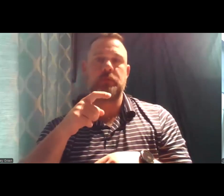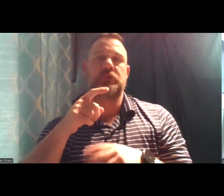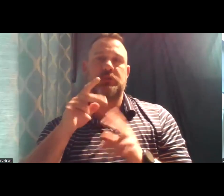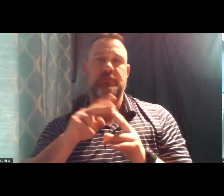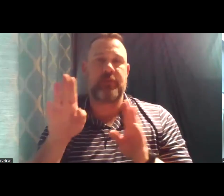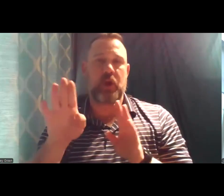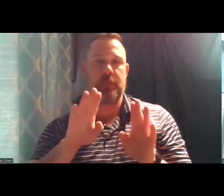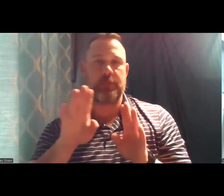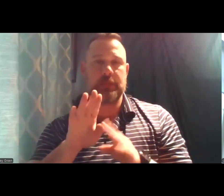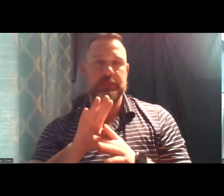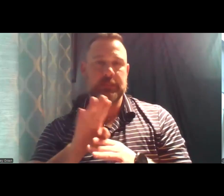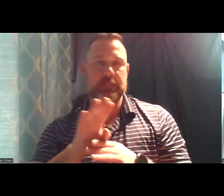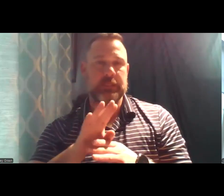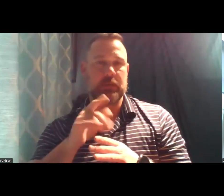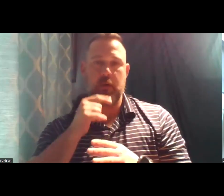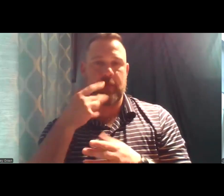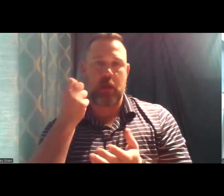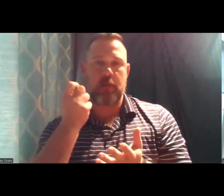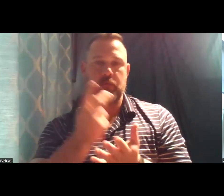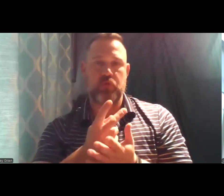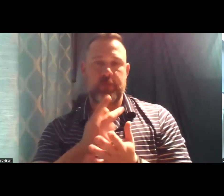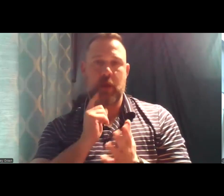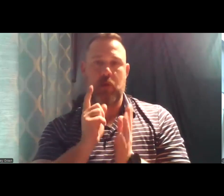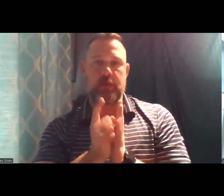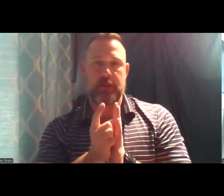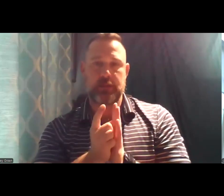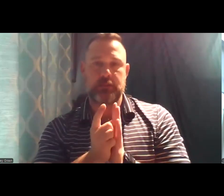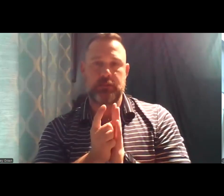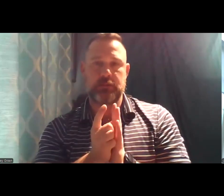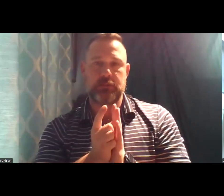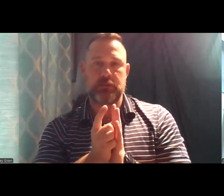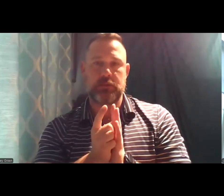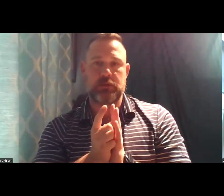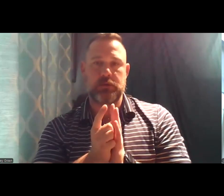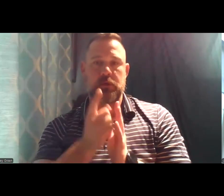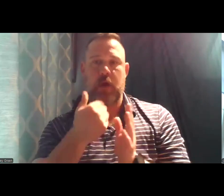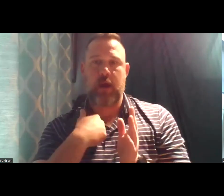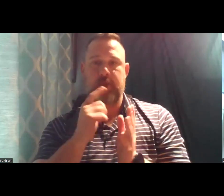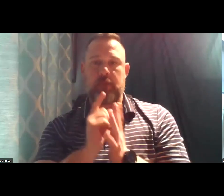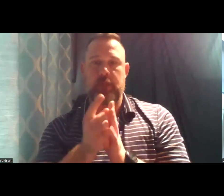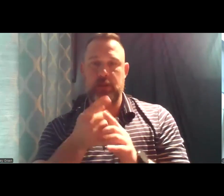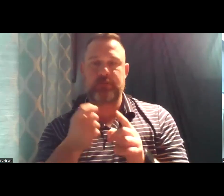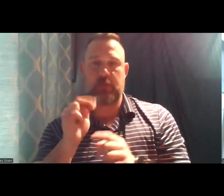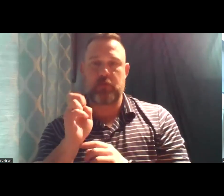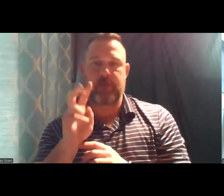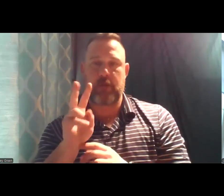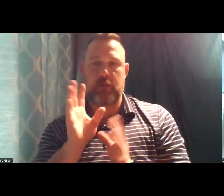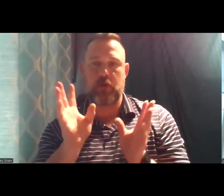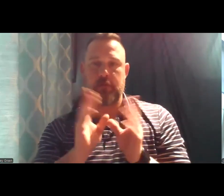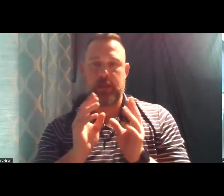which means we didn't yet approve our minutes. And so you have the minutes from the November meeting